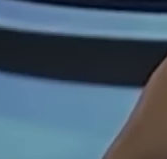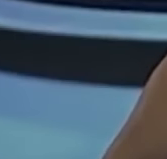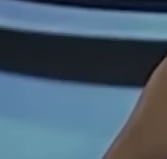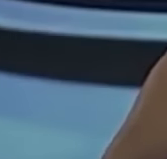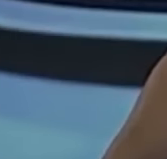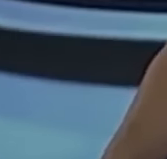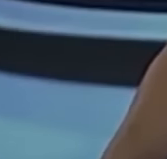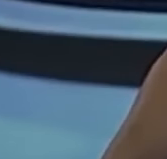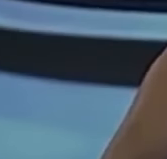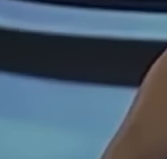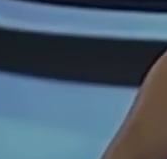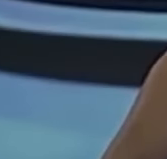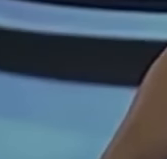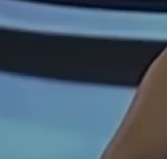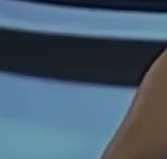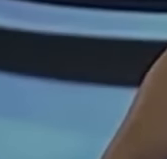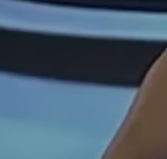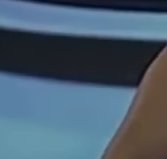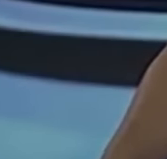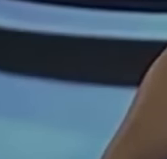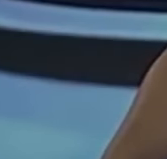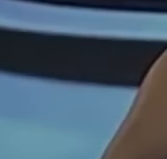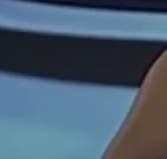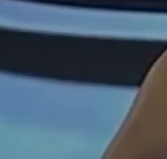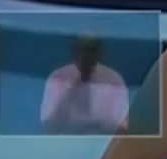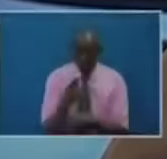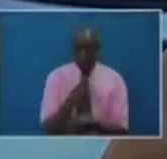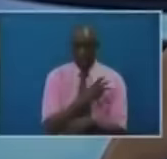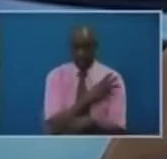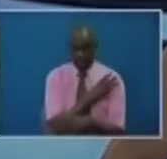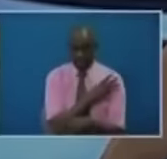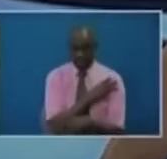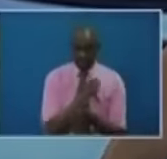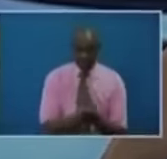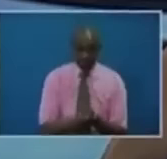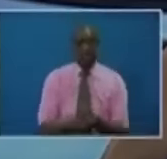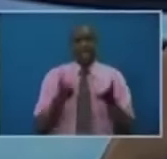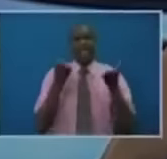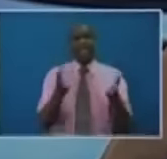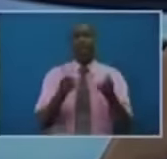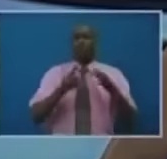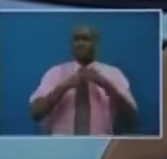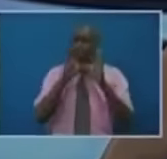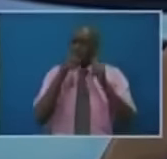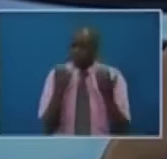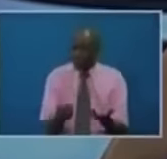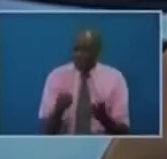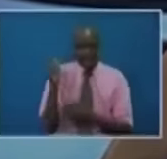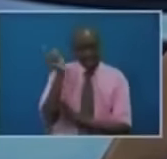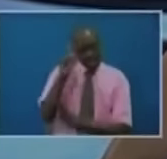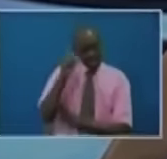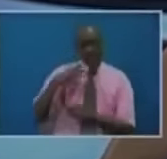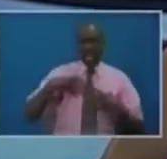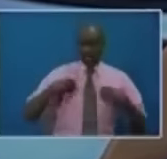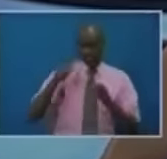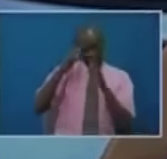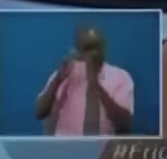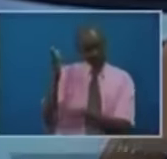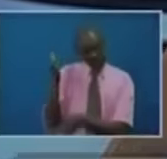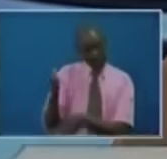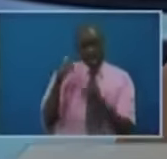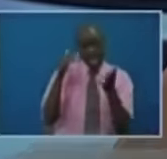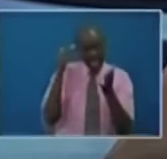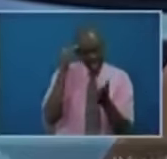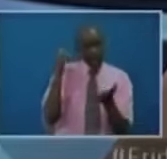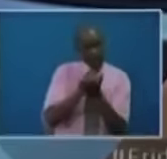Well, thank you so much for joining us. Our sign language interpreter is William Silla. Now, we begin at Nairobi's Afya House, the headquarters of the